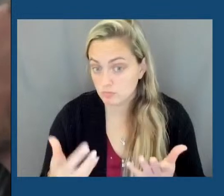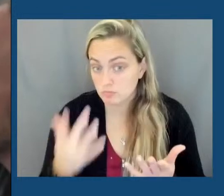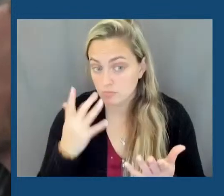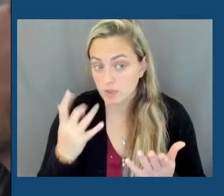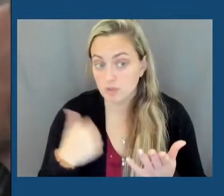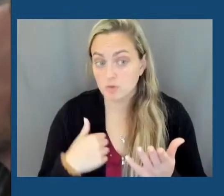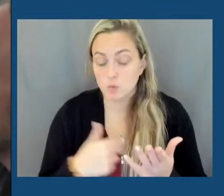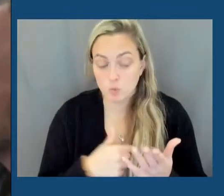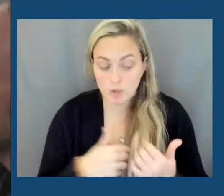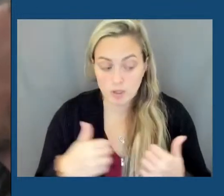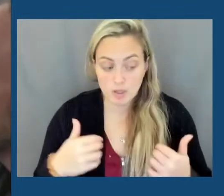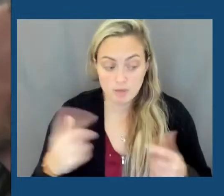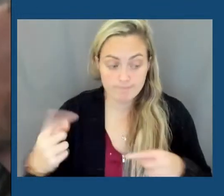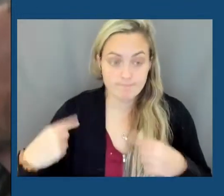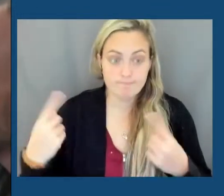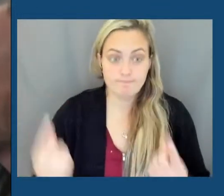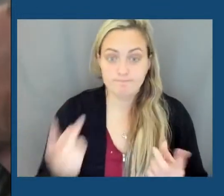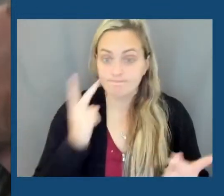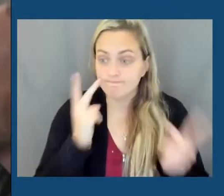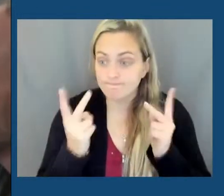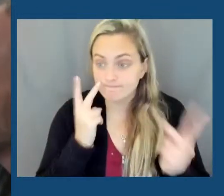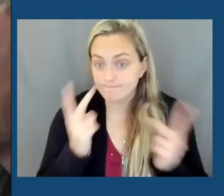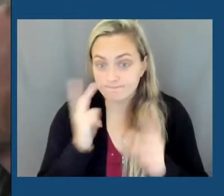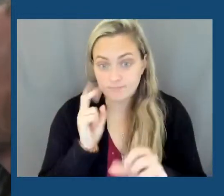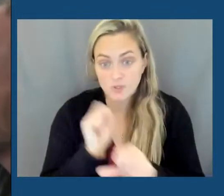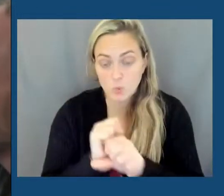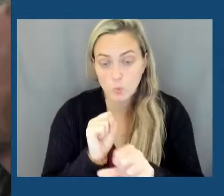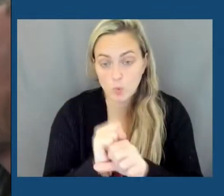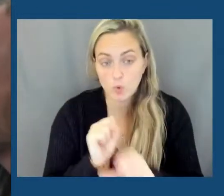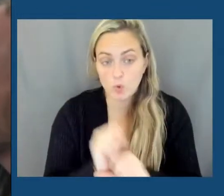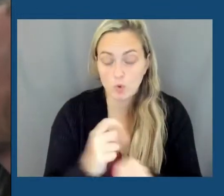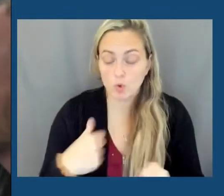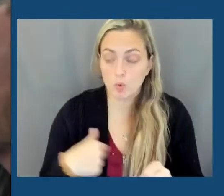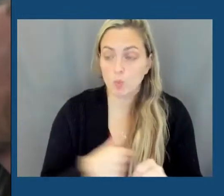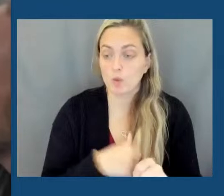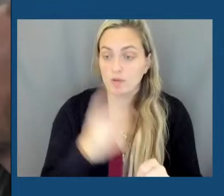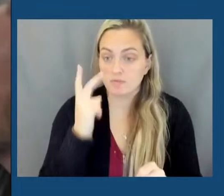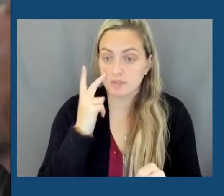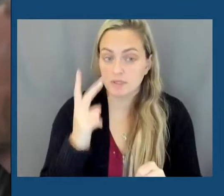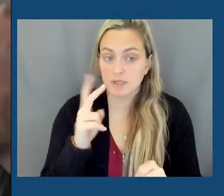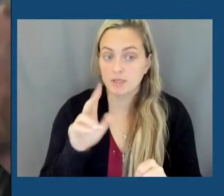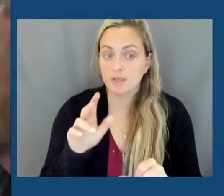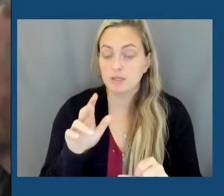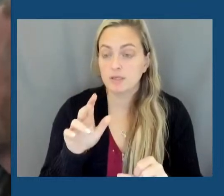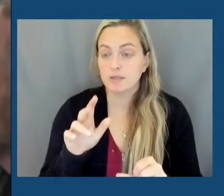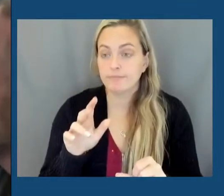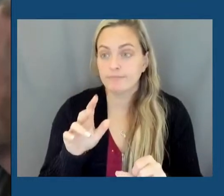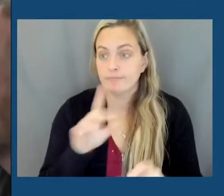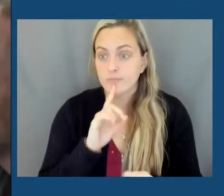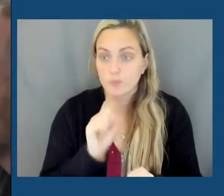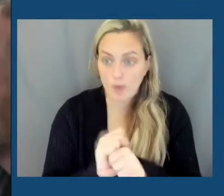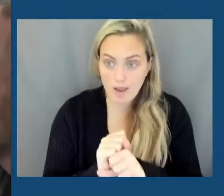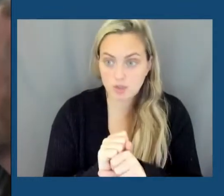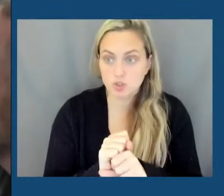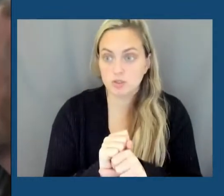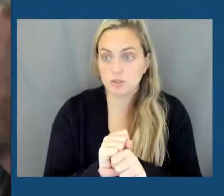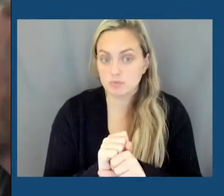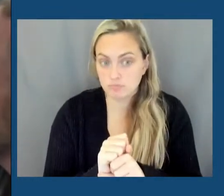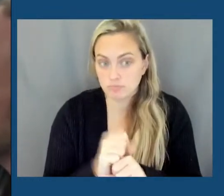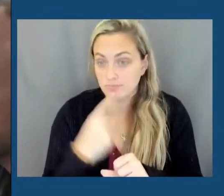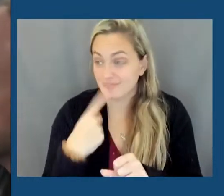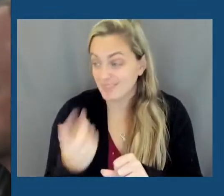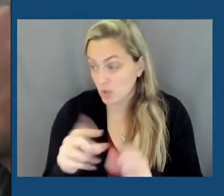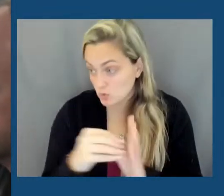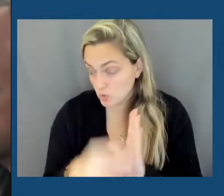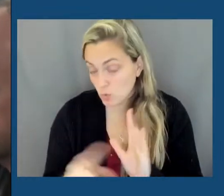we have been to see the work, and we have been there to actually tell the students, well, when